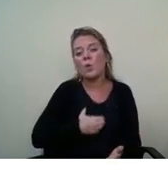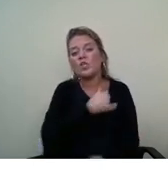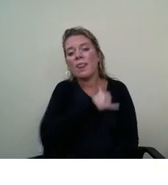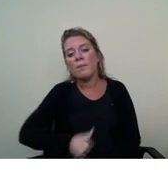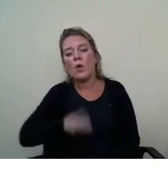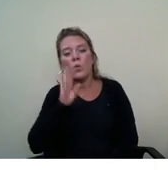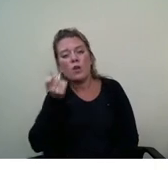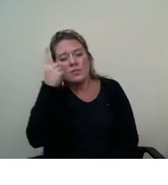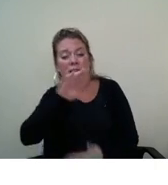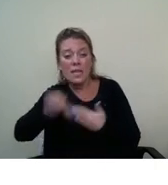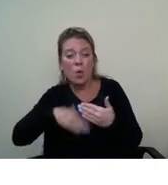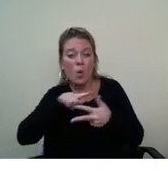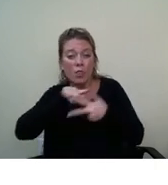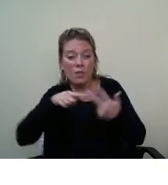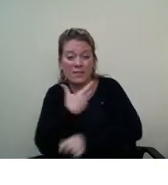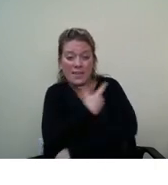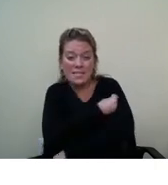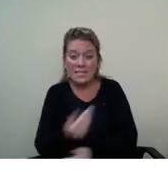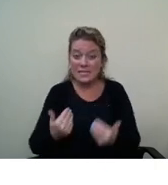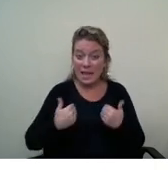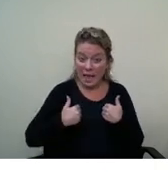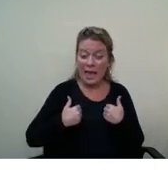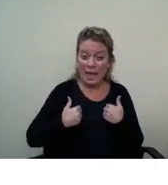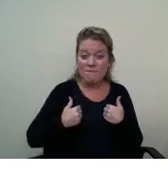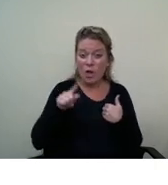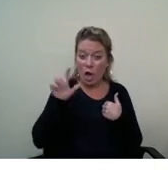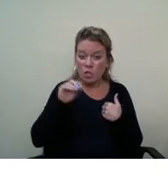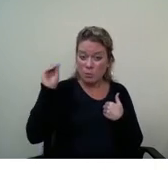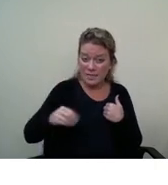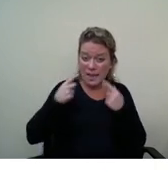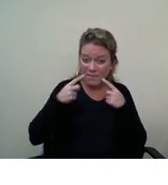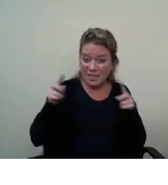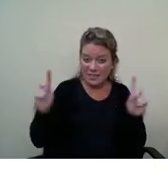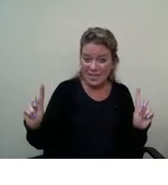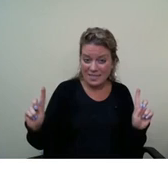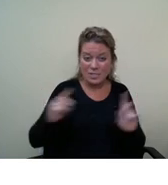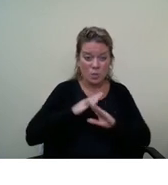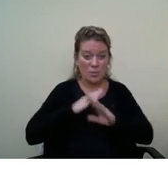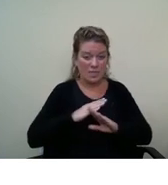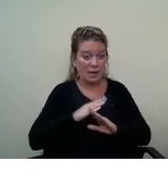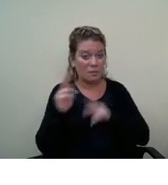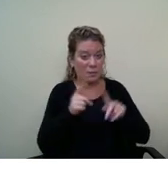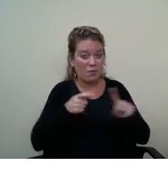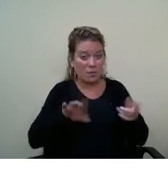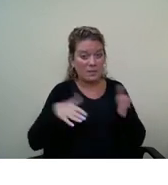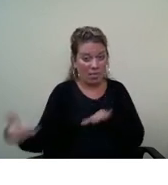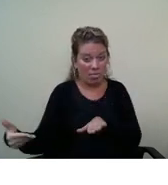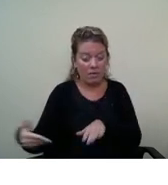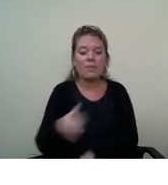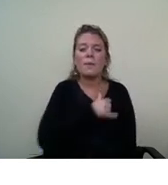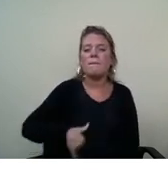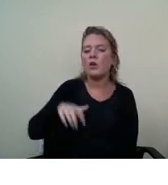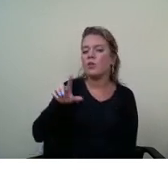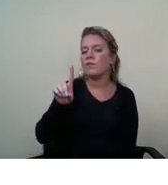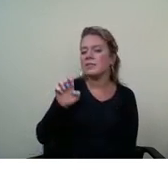understood was that all three vaccines have essentially 100% effectiveness in protecting from death. The mayor of Detroit